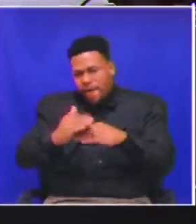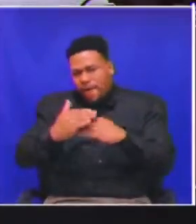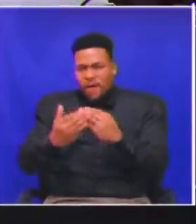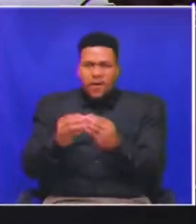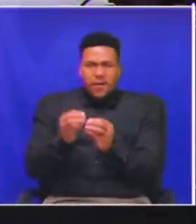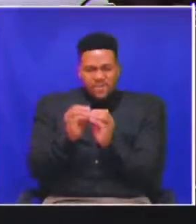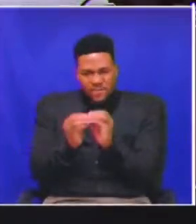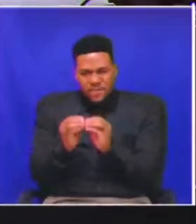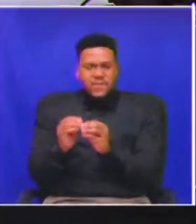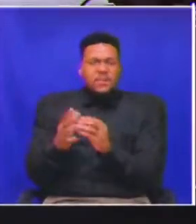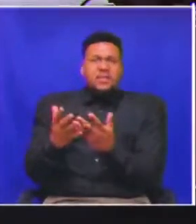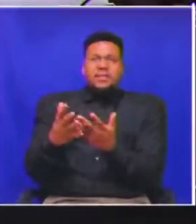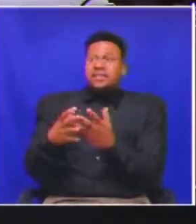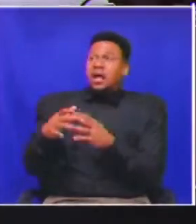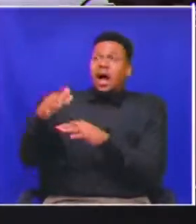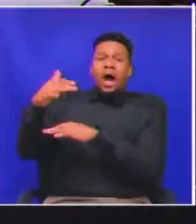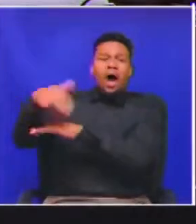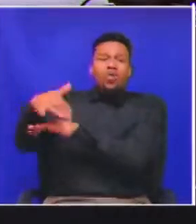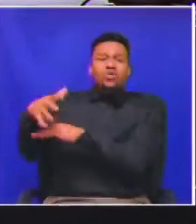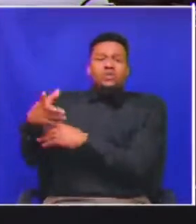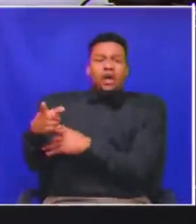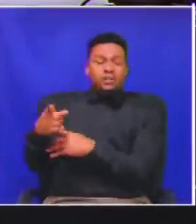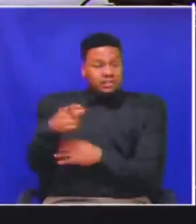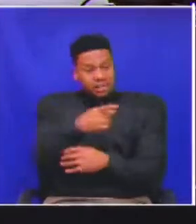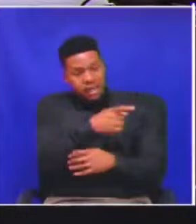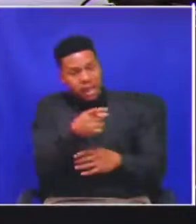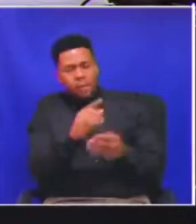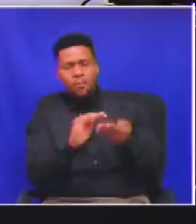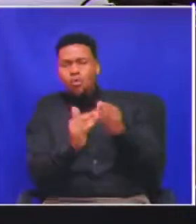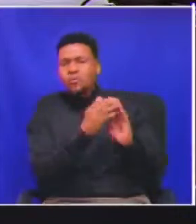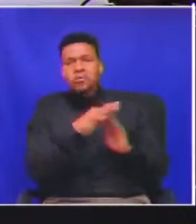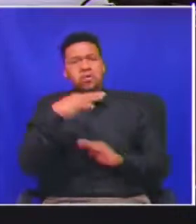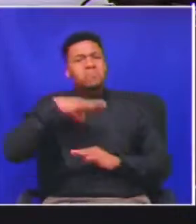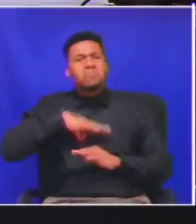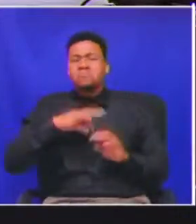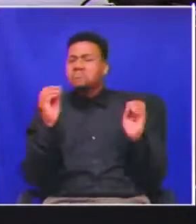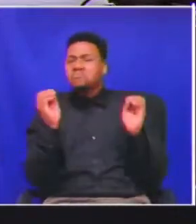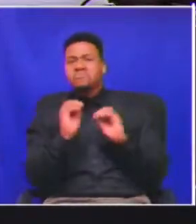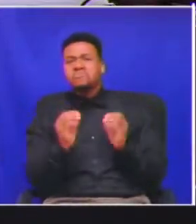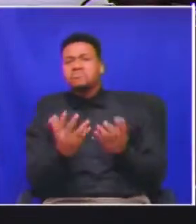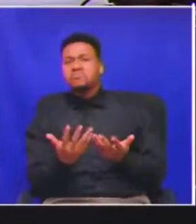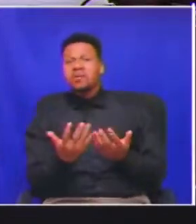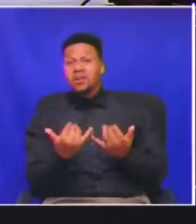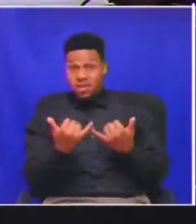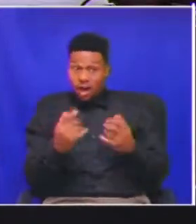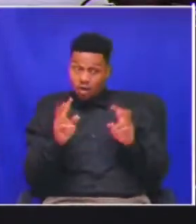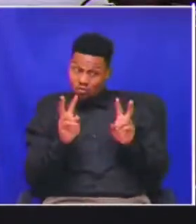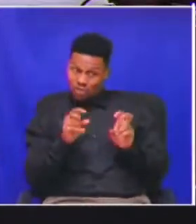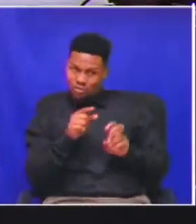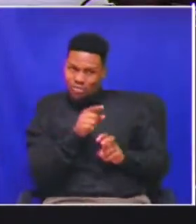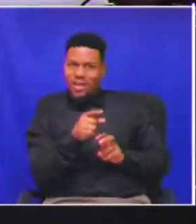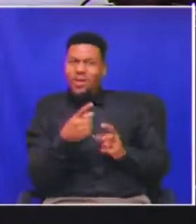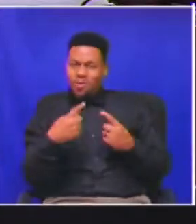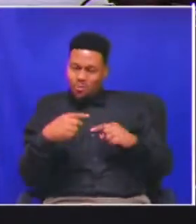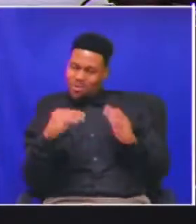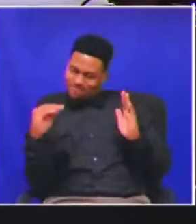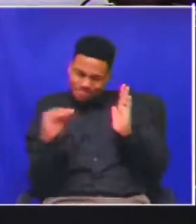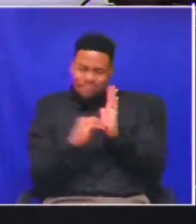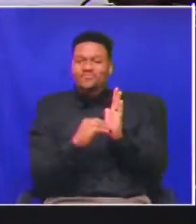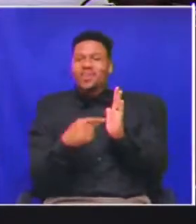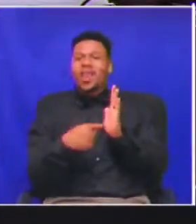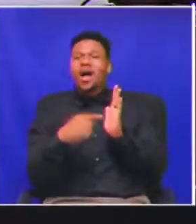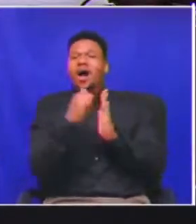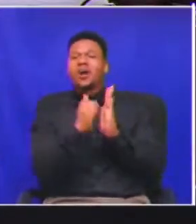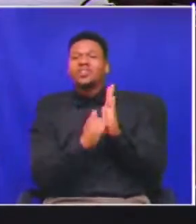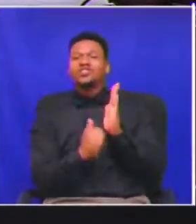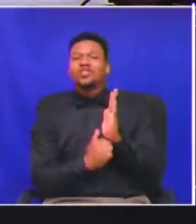benefiting in any shape or form. Now, we have put this issue on the table. It is going to be discussed